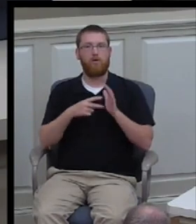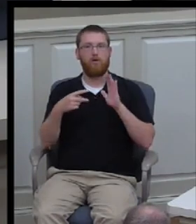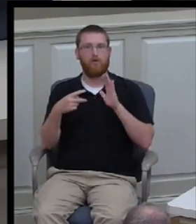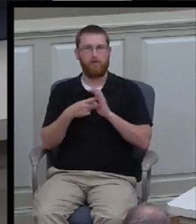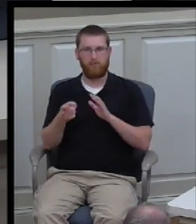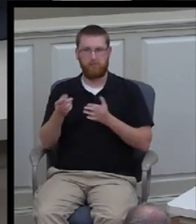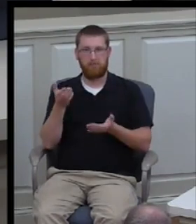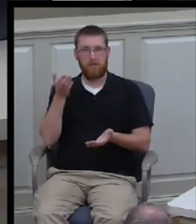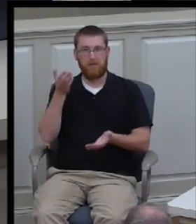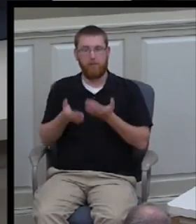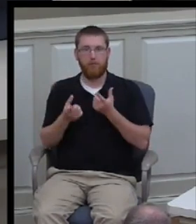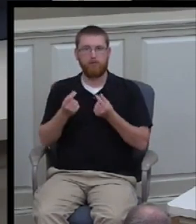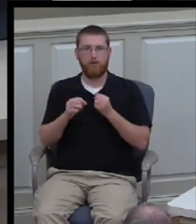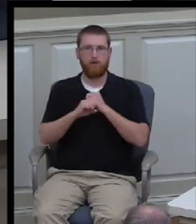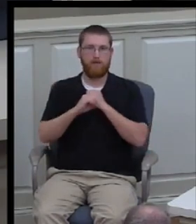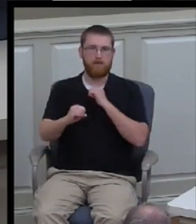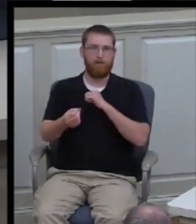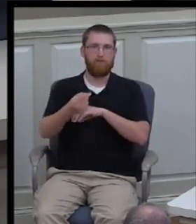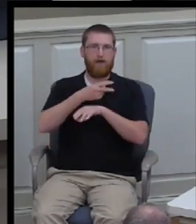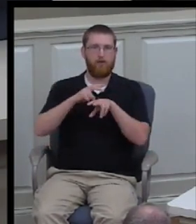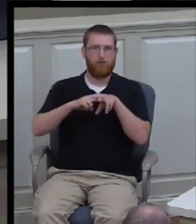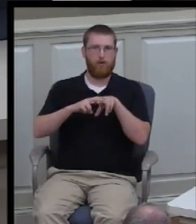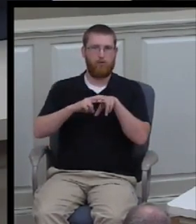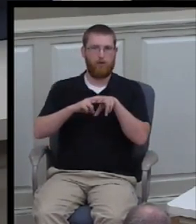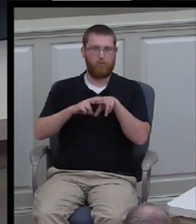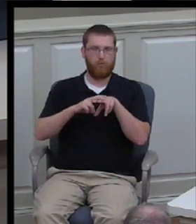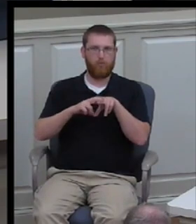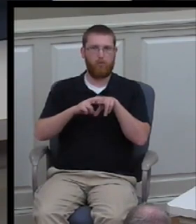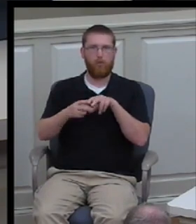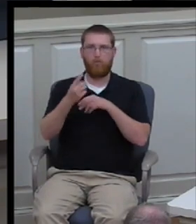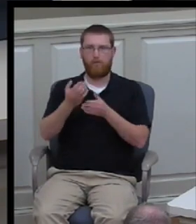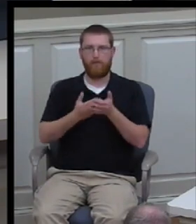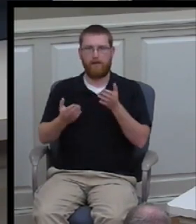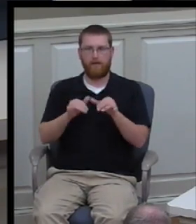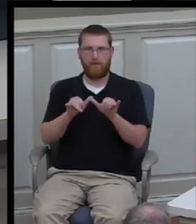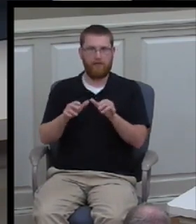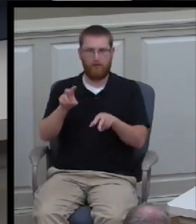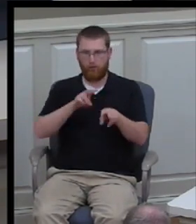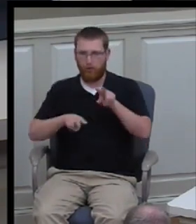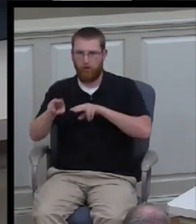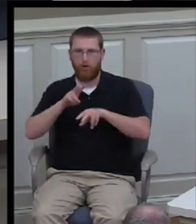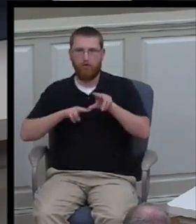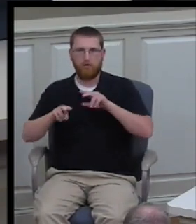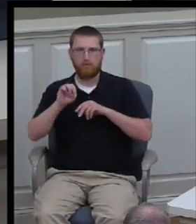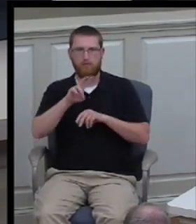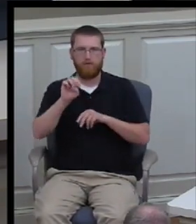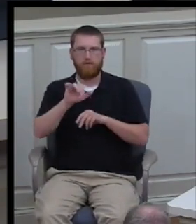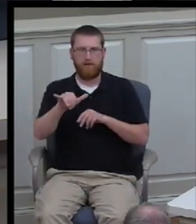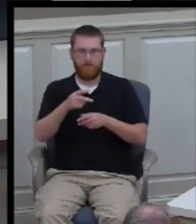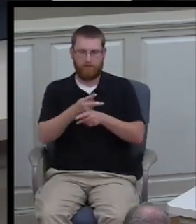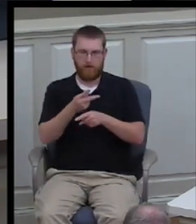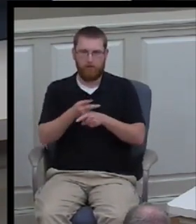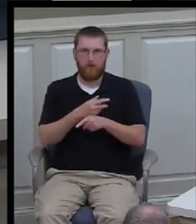you may end up doing is extending all the way back to there. And that's one of those things where we need to get into the engineering, do some site surveying, and really get into